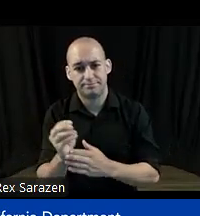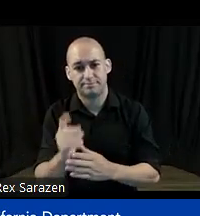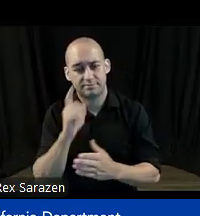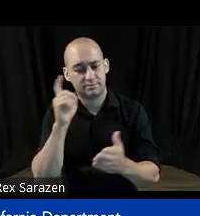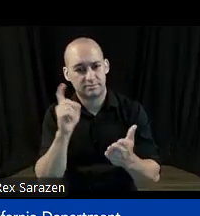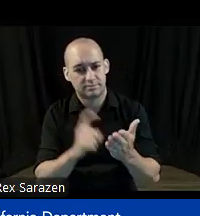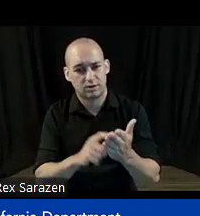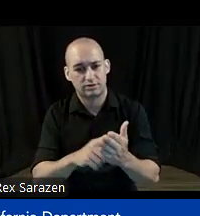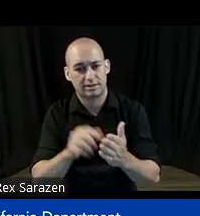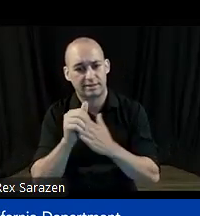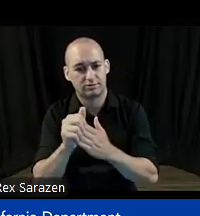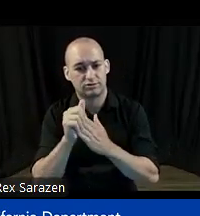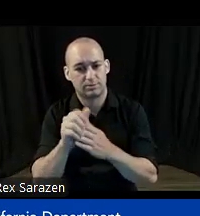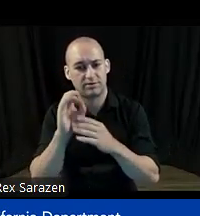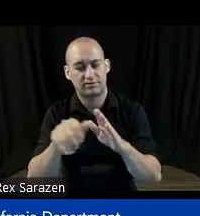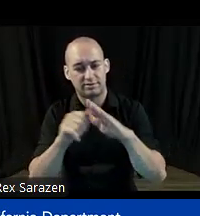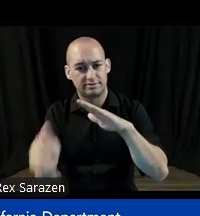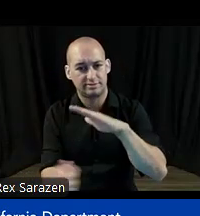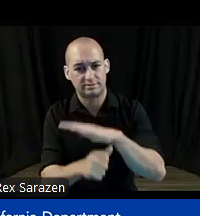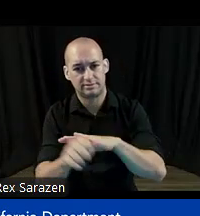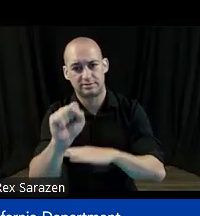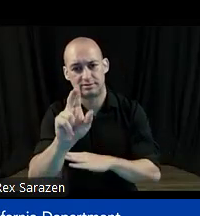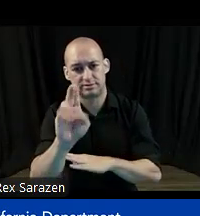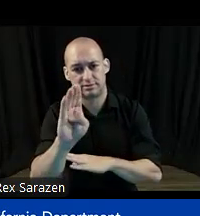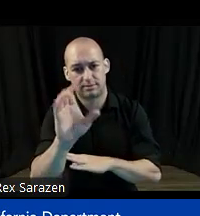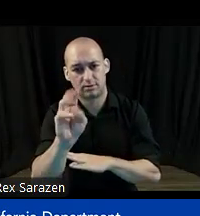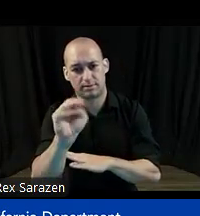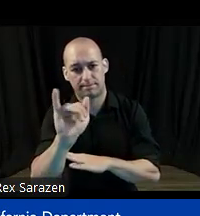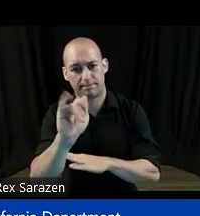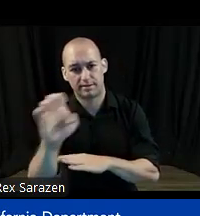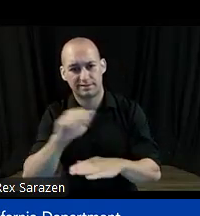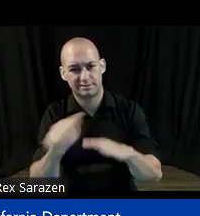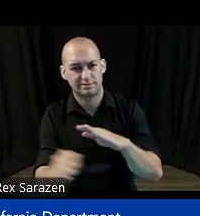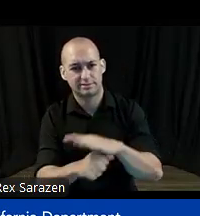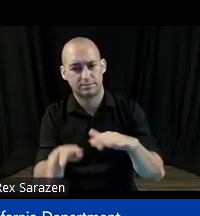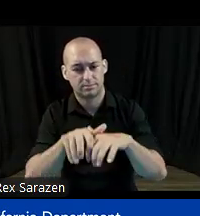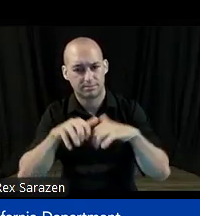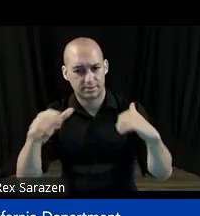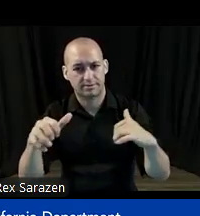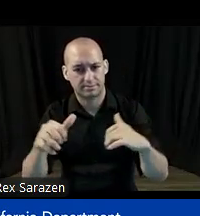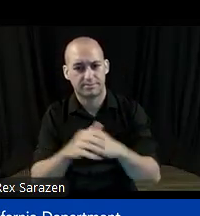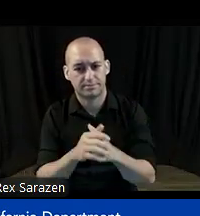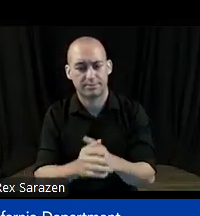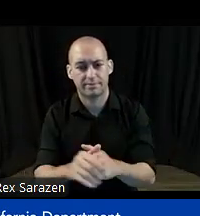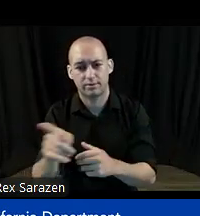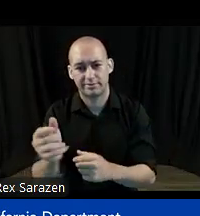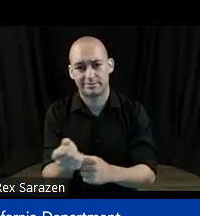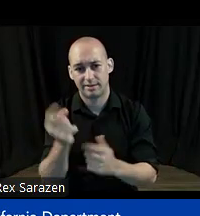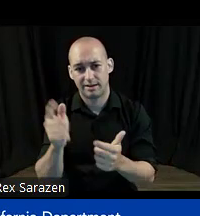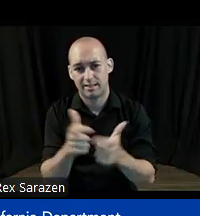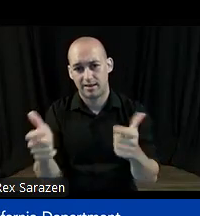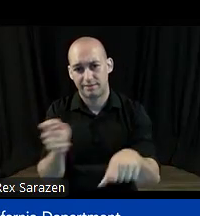acknowledge the leadership of the subcommittee chairs and their work on recommendations. You've spent a considerable amount of time in